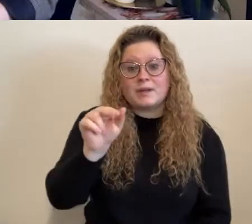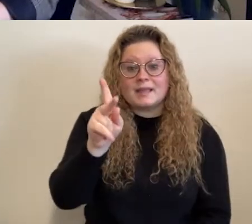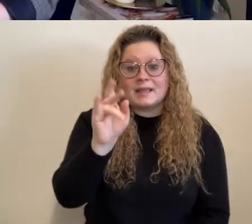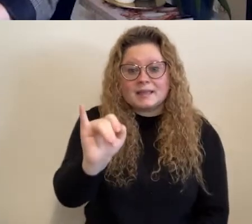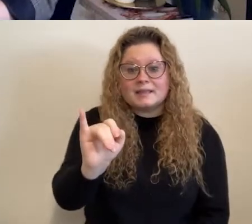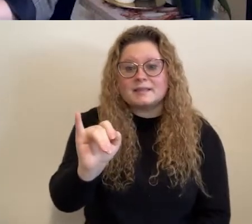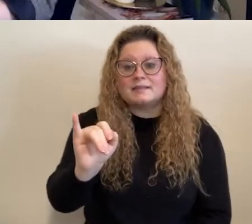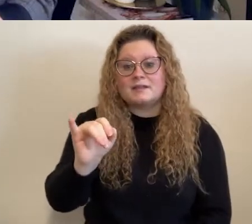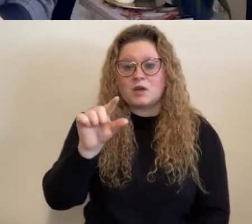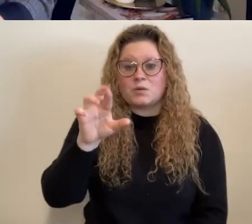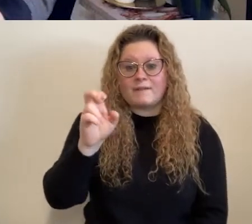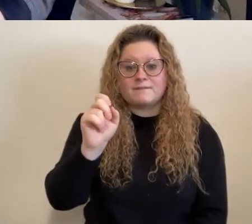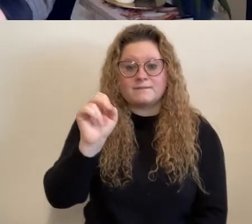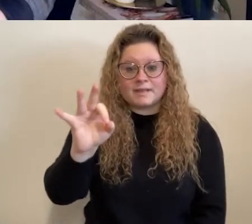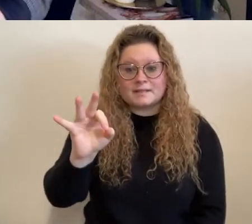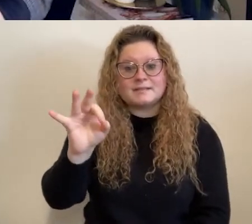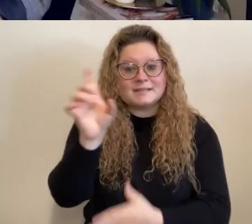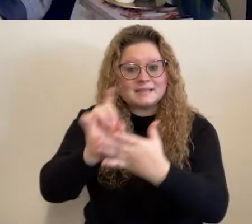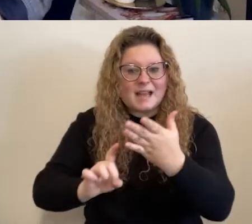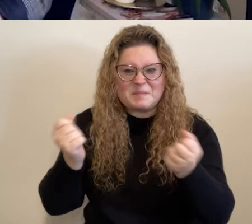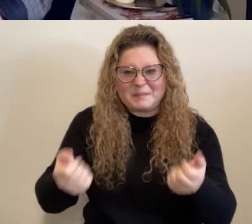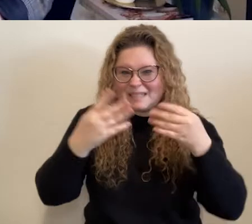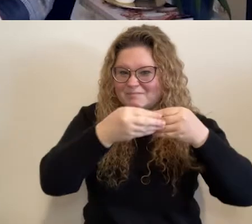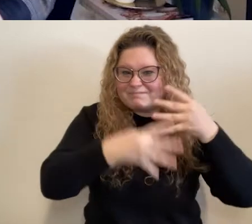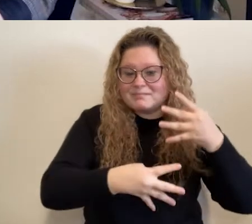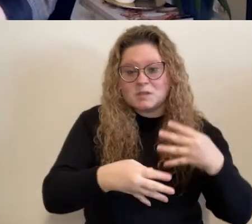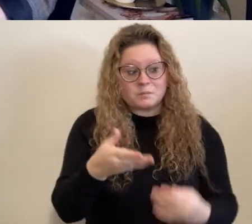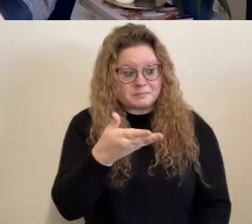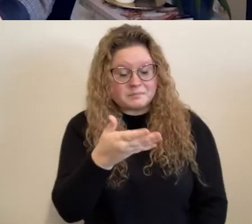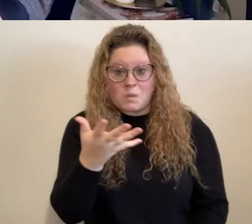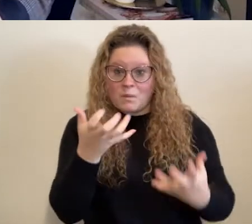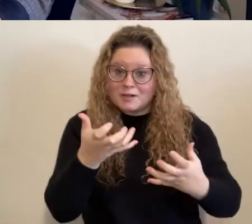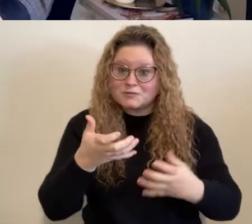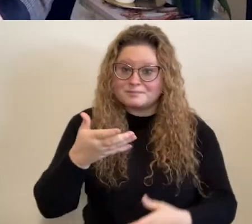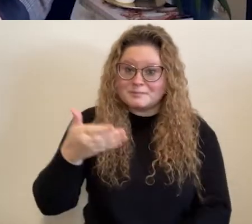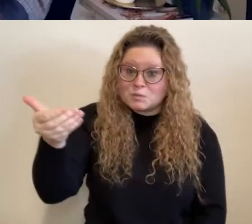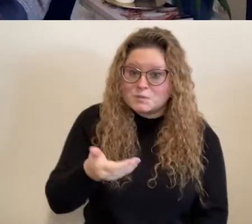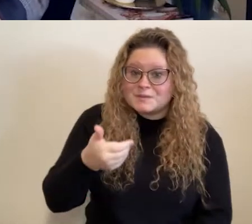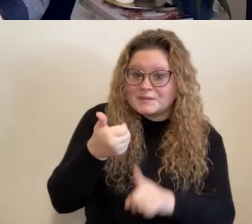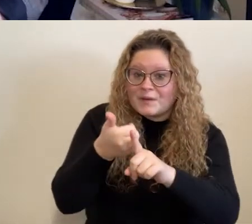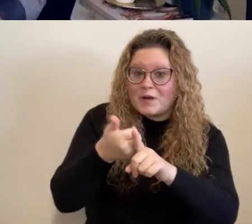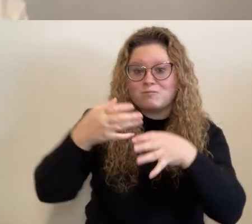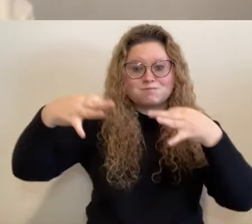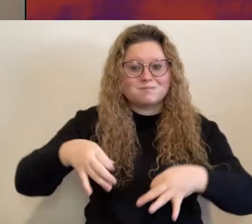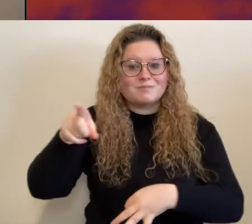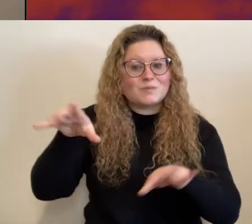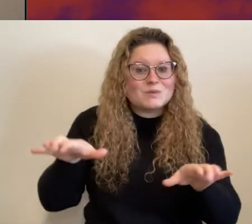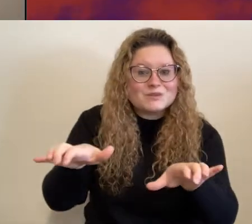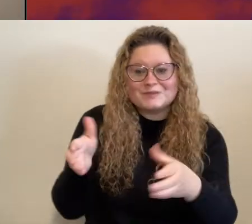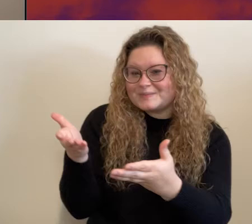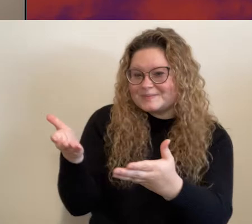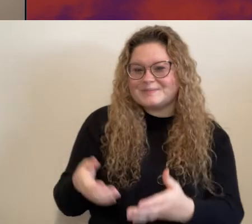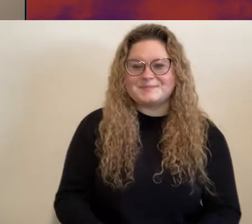design, a lot of cool stuff. So, Mariah, if you'd like to give us a little bit more about you and what you do, and take it away.